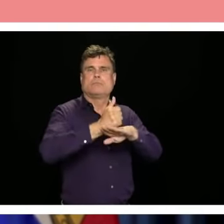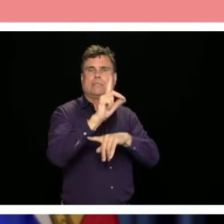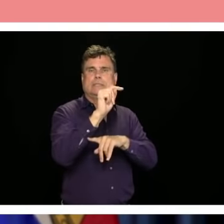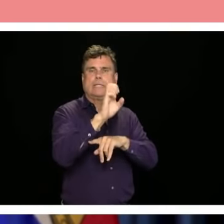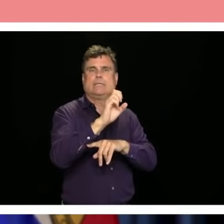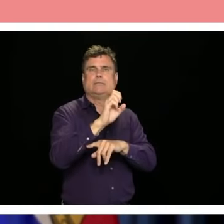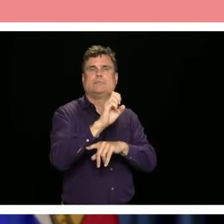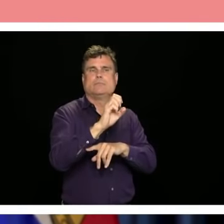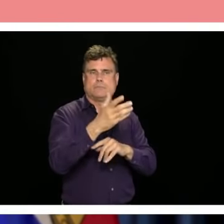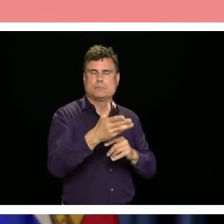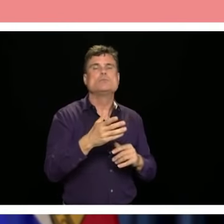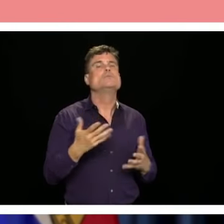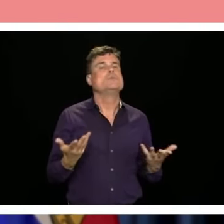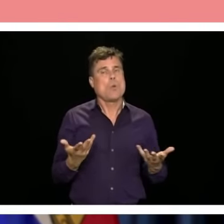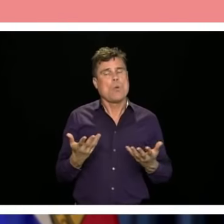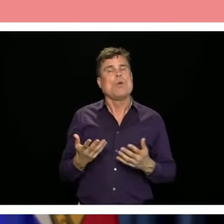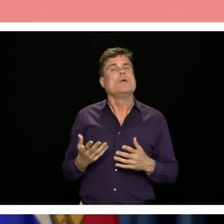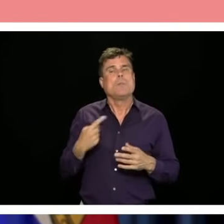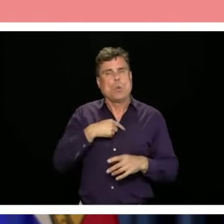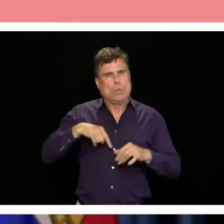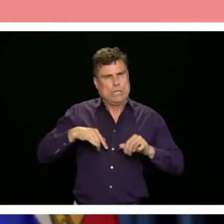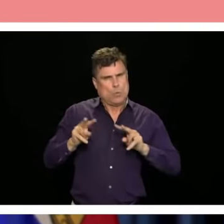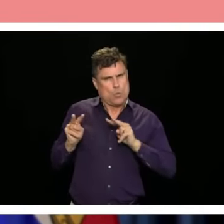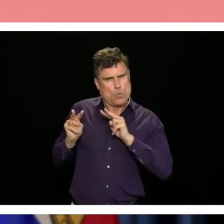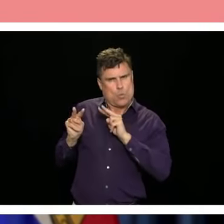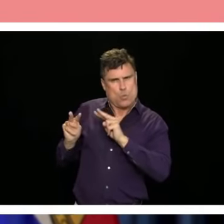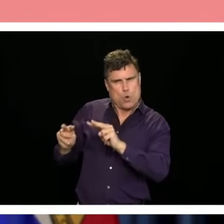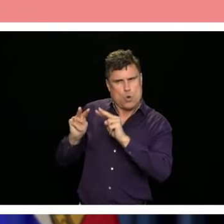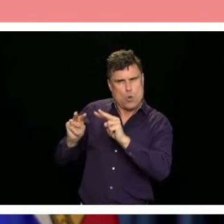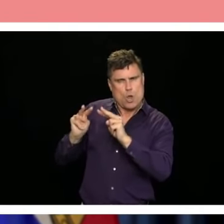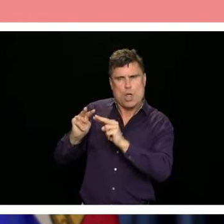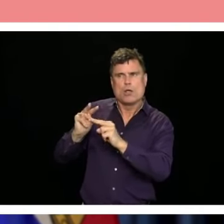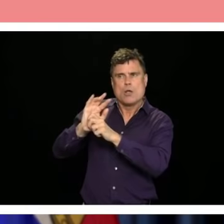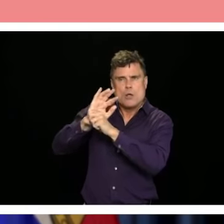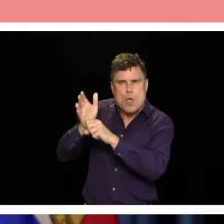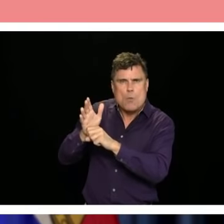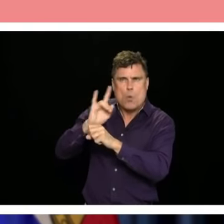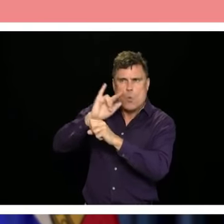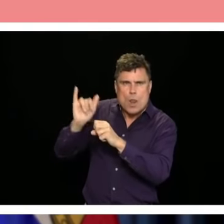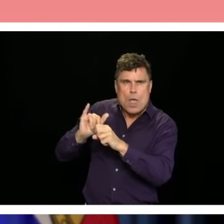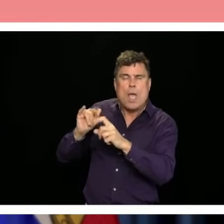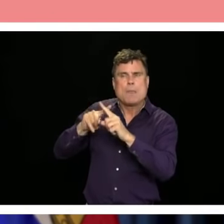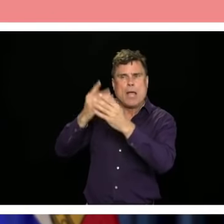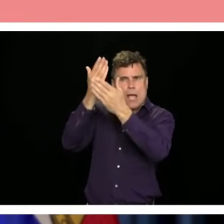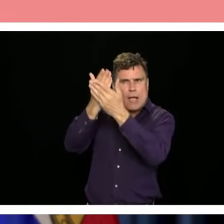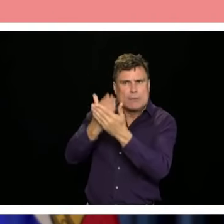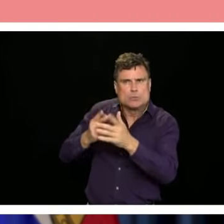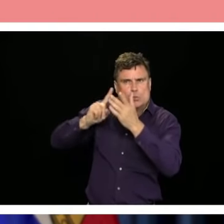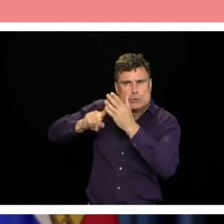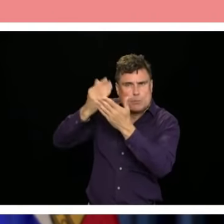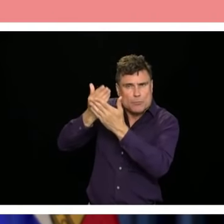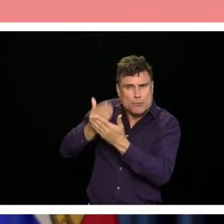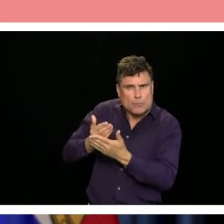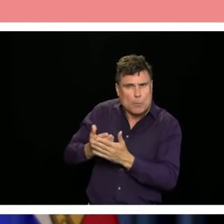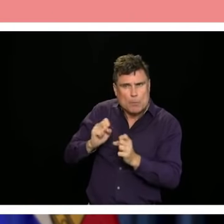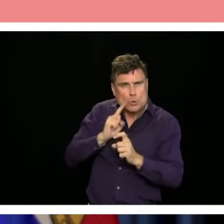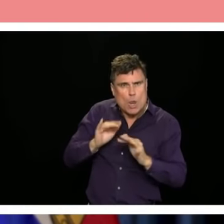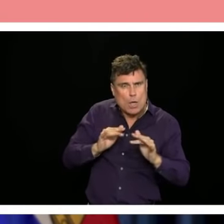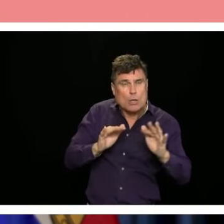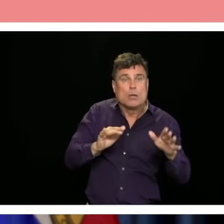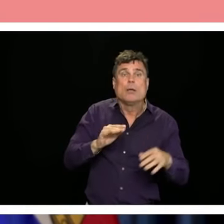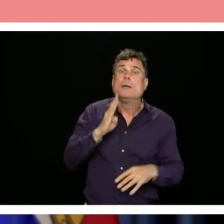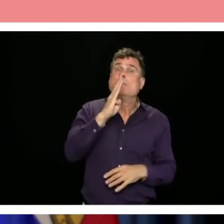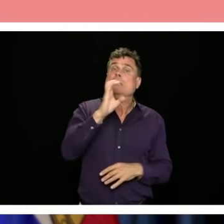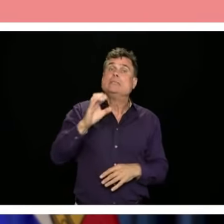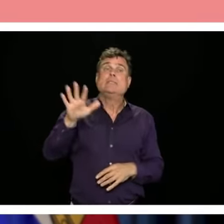trying to do. And that will enable all the other things. So these health measures are health measures, yes, but they're also economic measures. And I think our